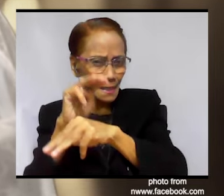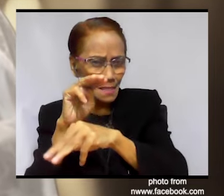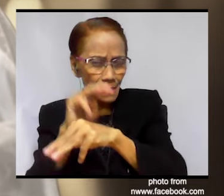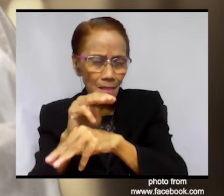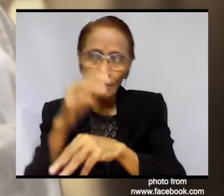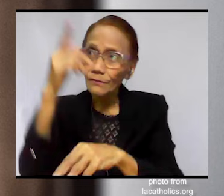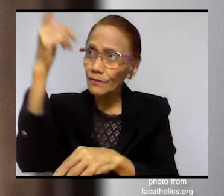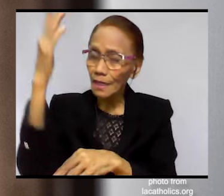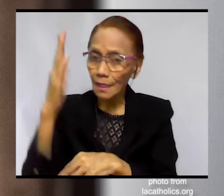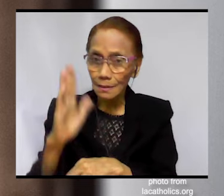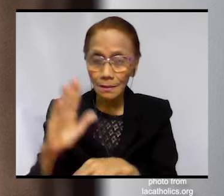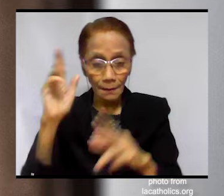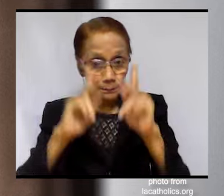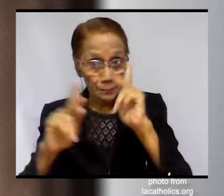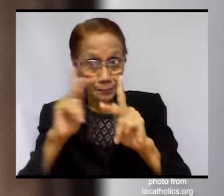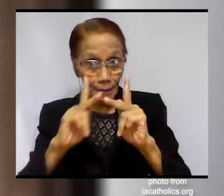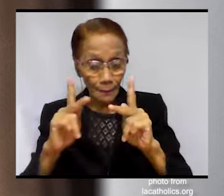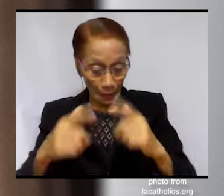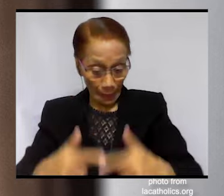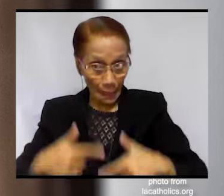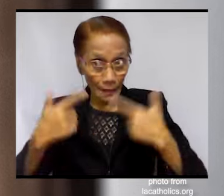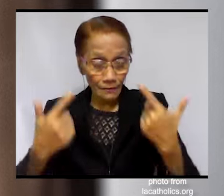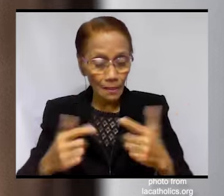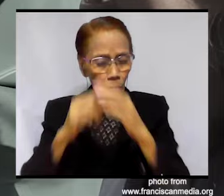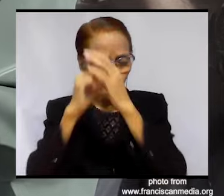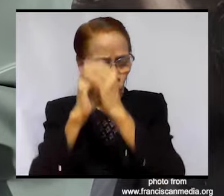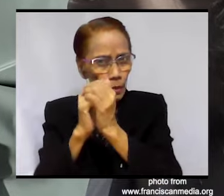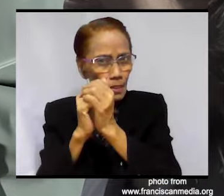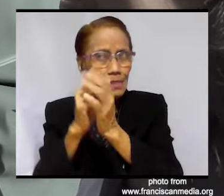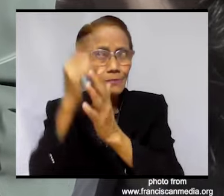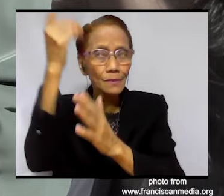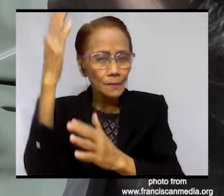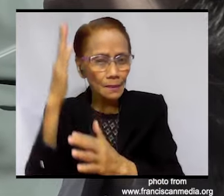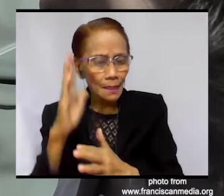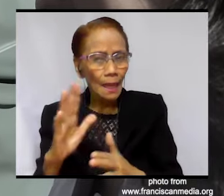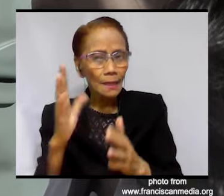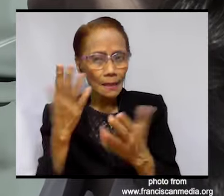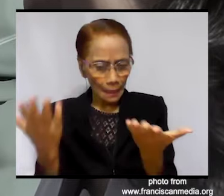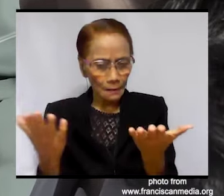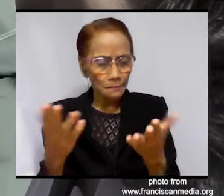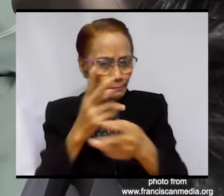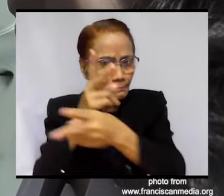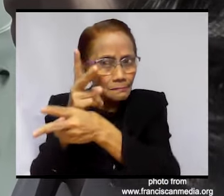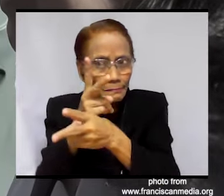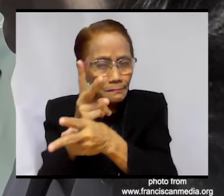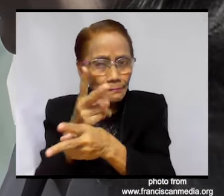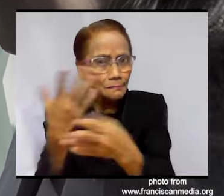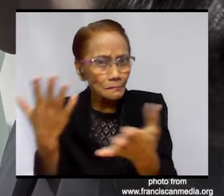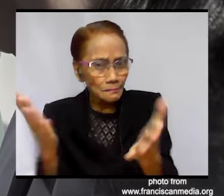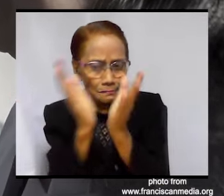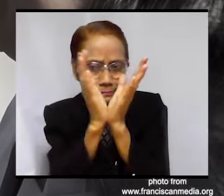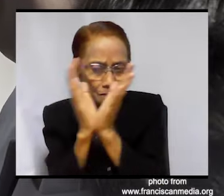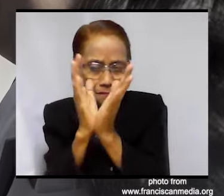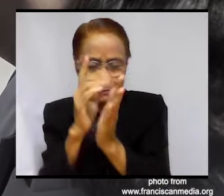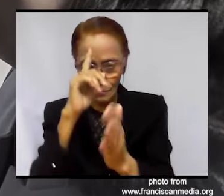God's people, leading the worship of God, and shepherding the community of believers.